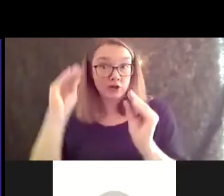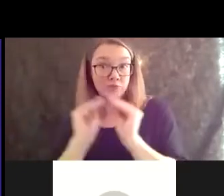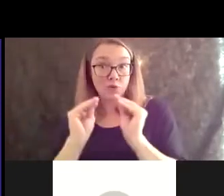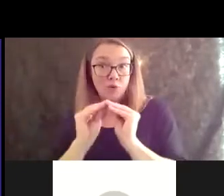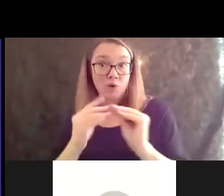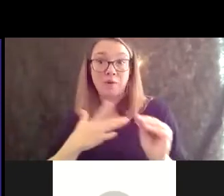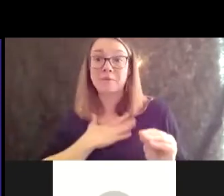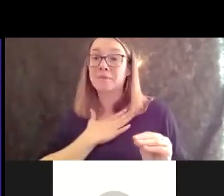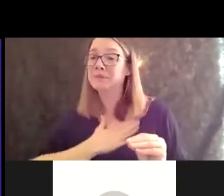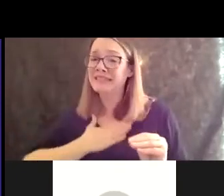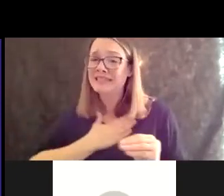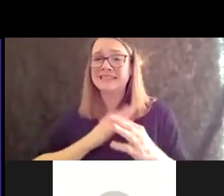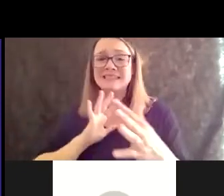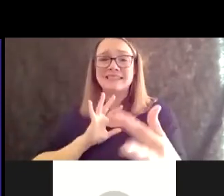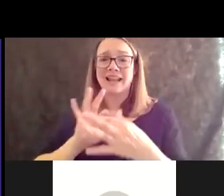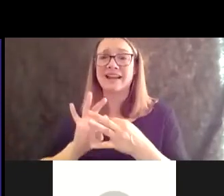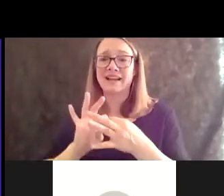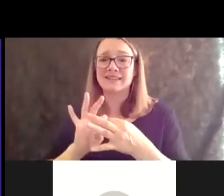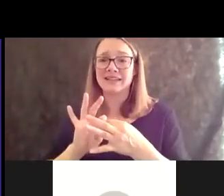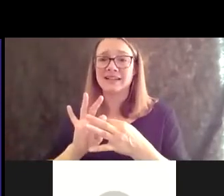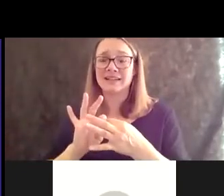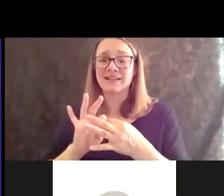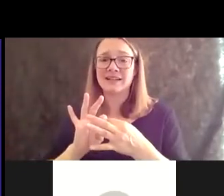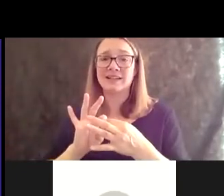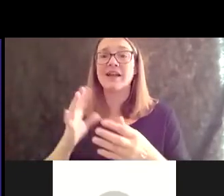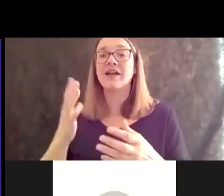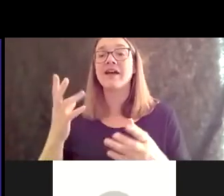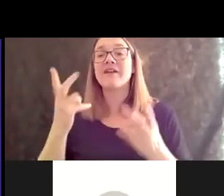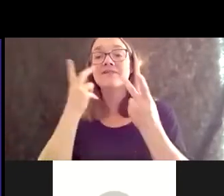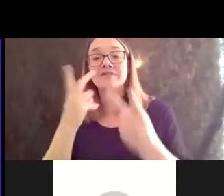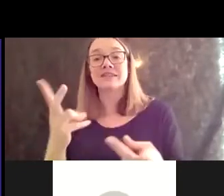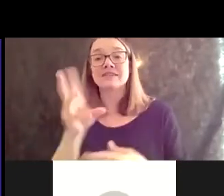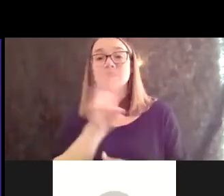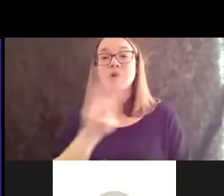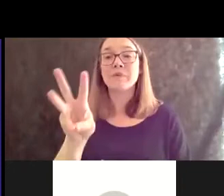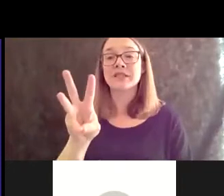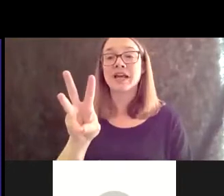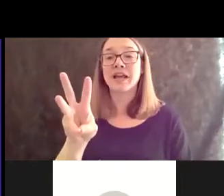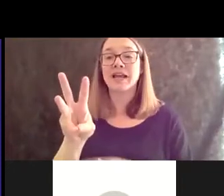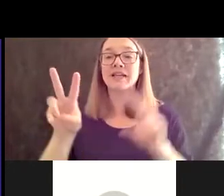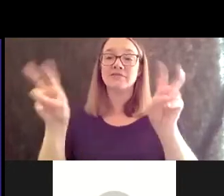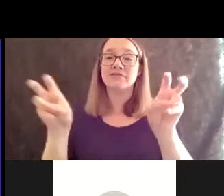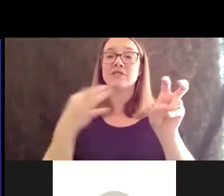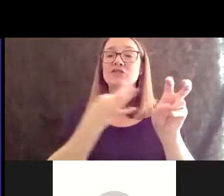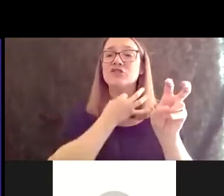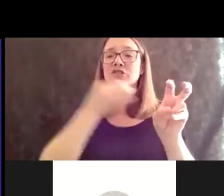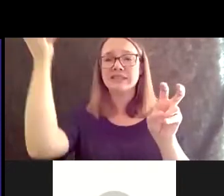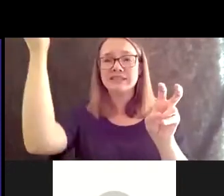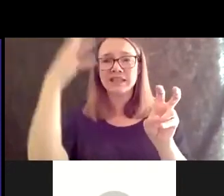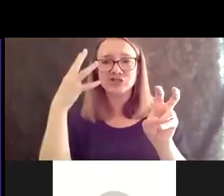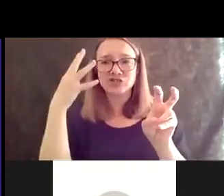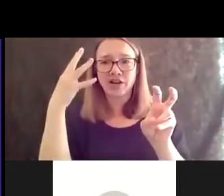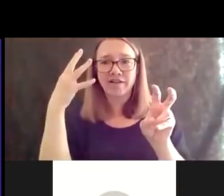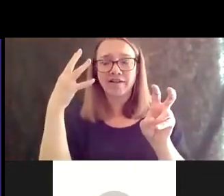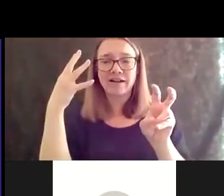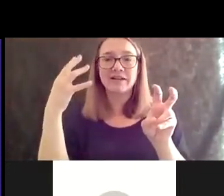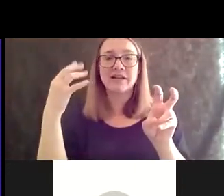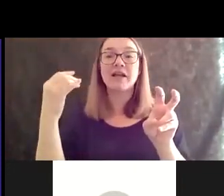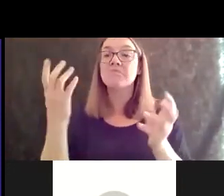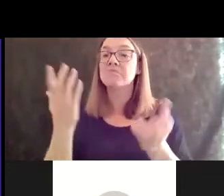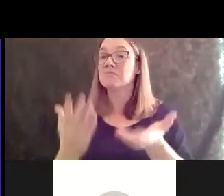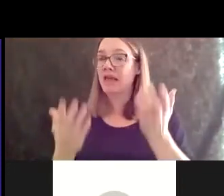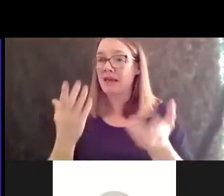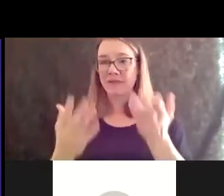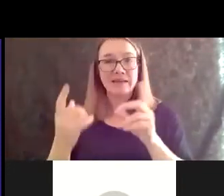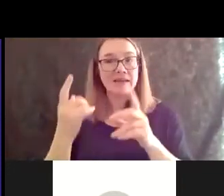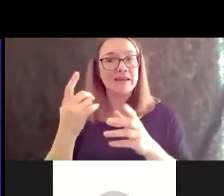connected. Feel free to visit my website, Curious Sunshine. If you're called to message me, go